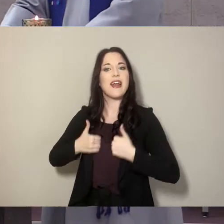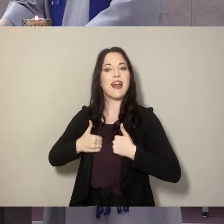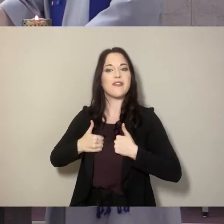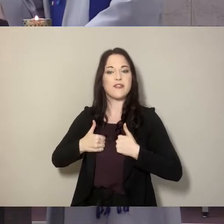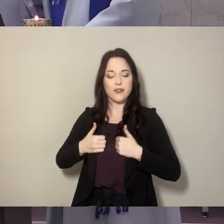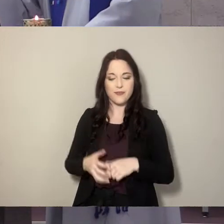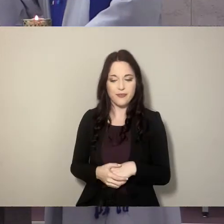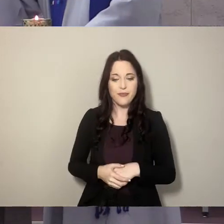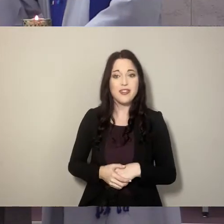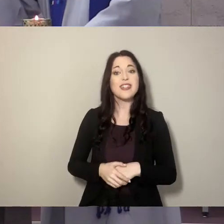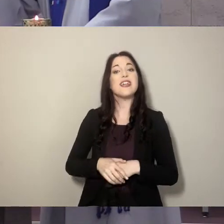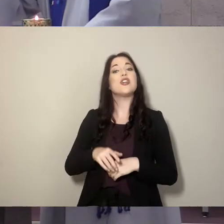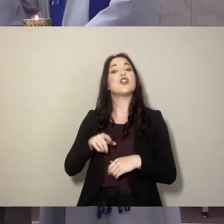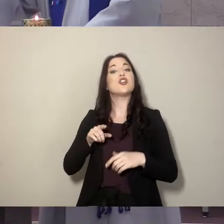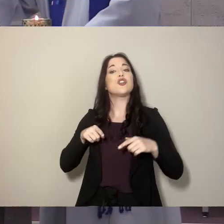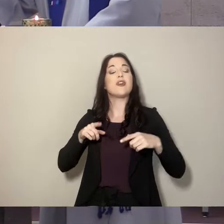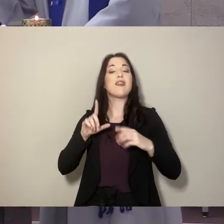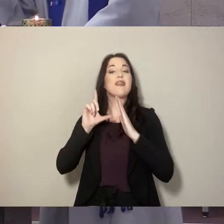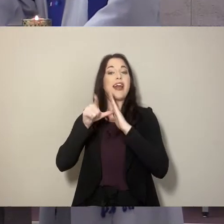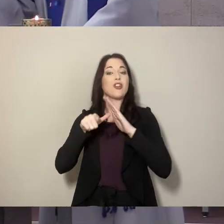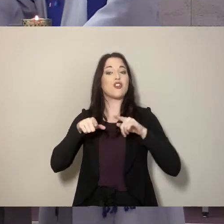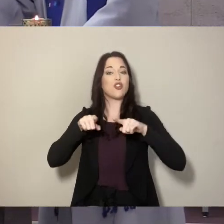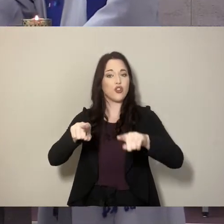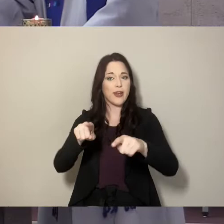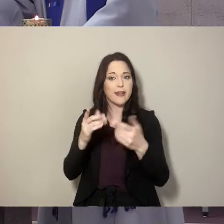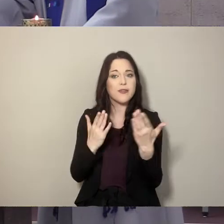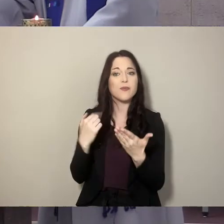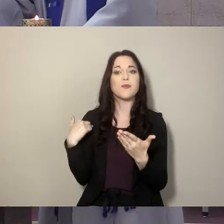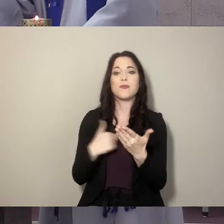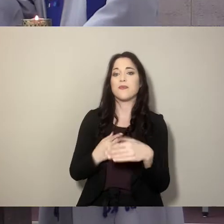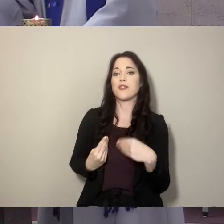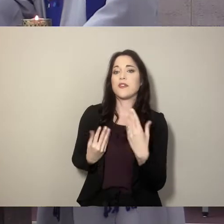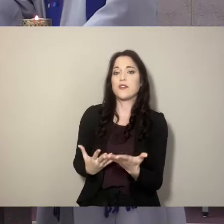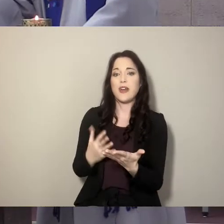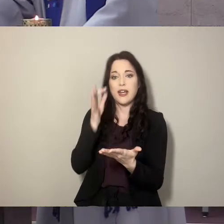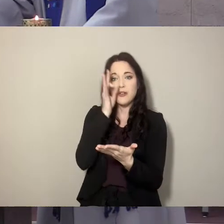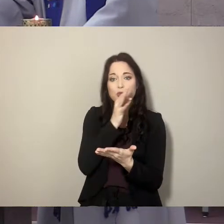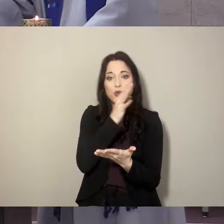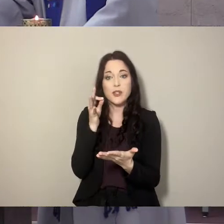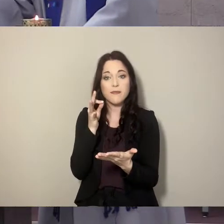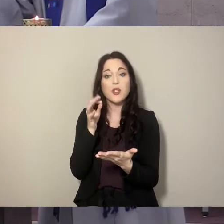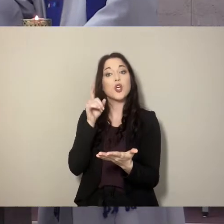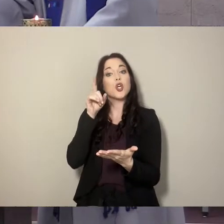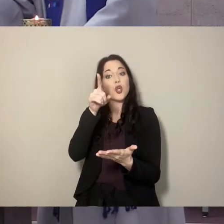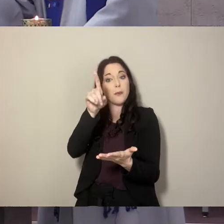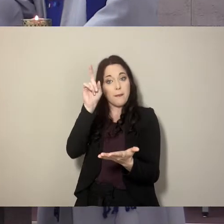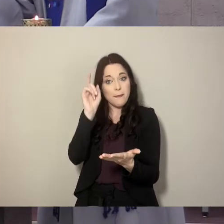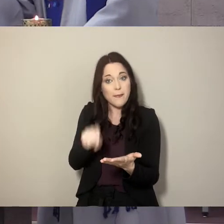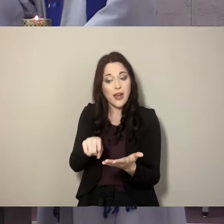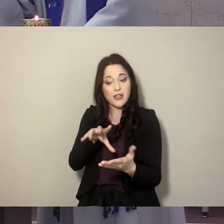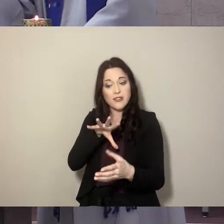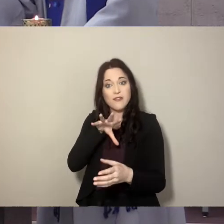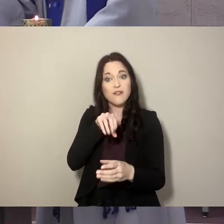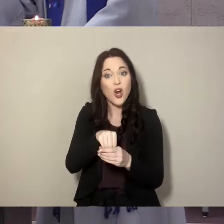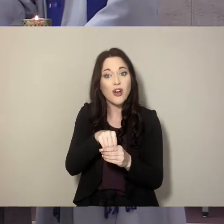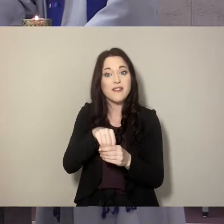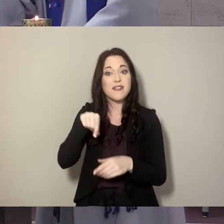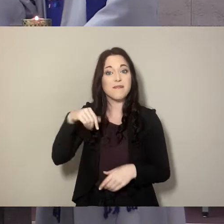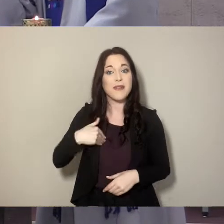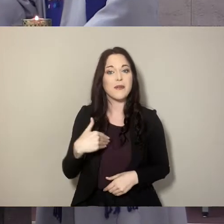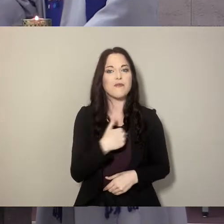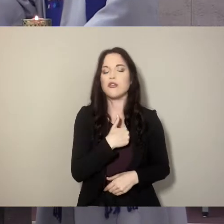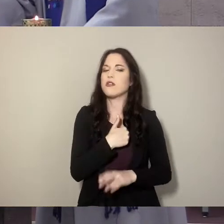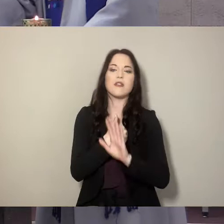service, we'll be offering Holy Communion, and we invite you to participate with us. You don't need to be a member, and feel free to use whatever you